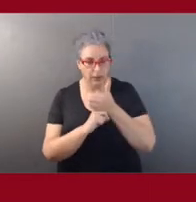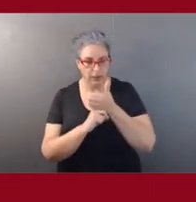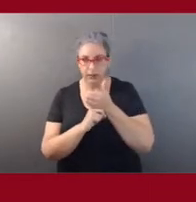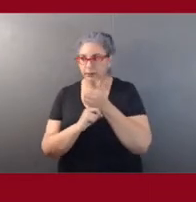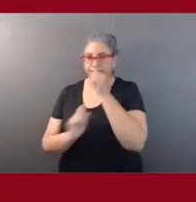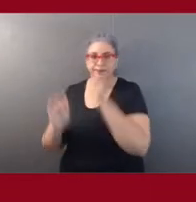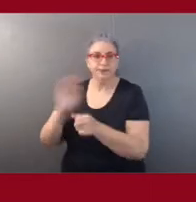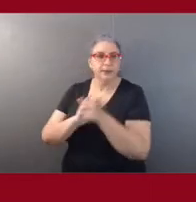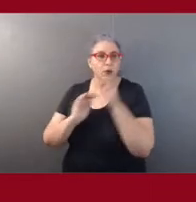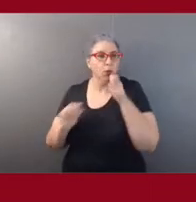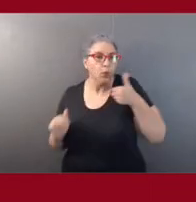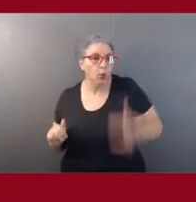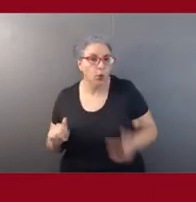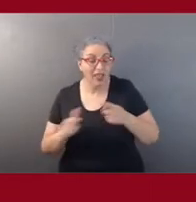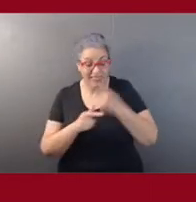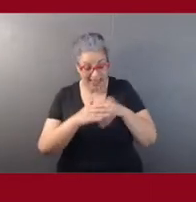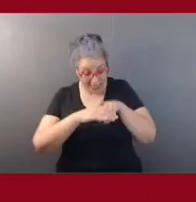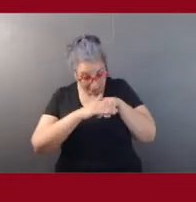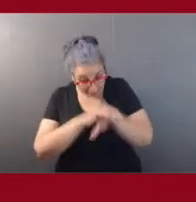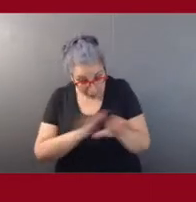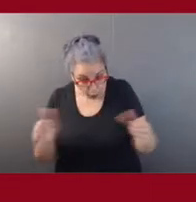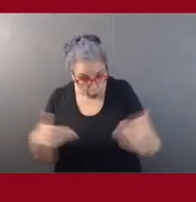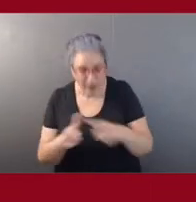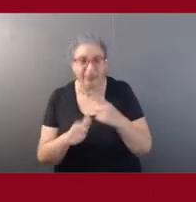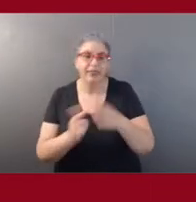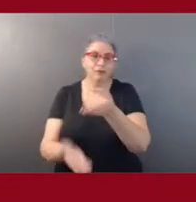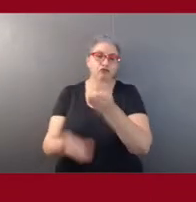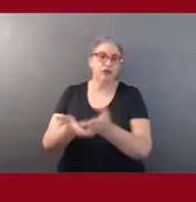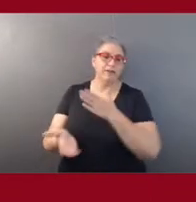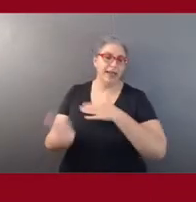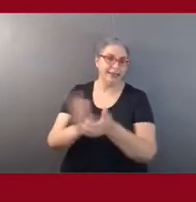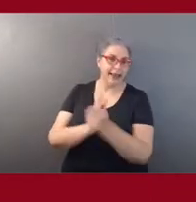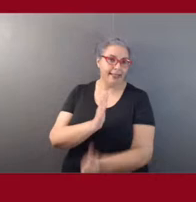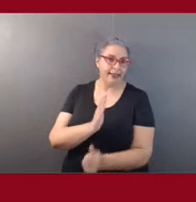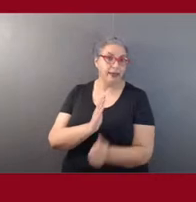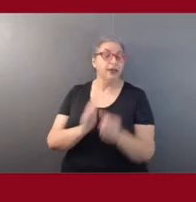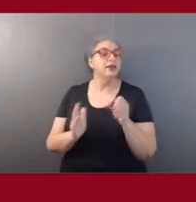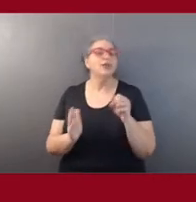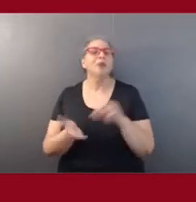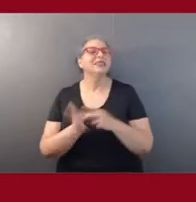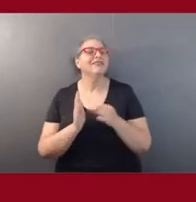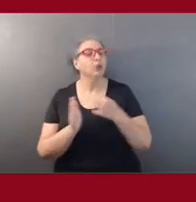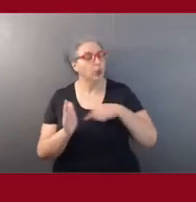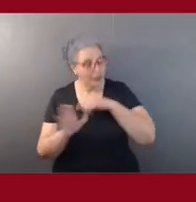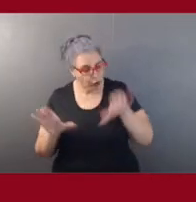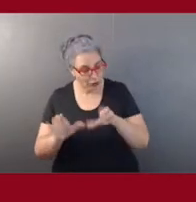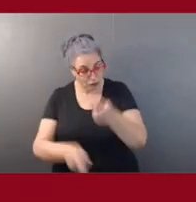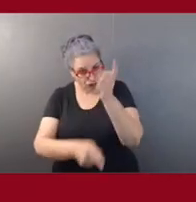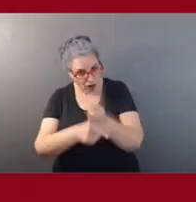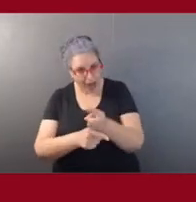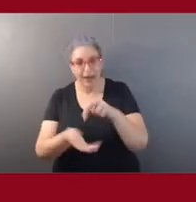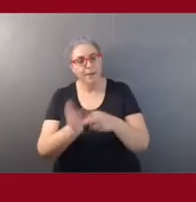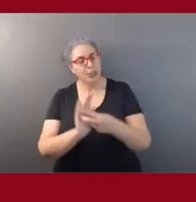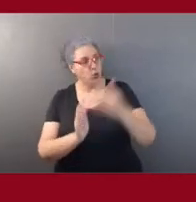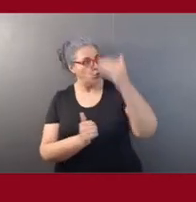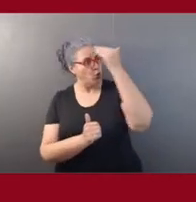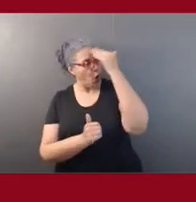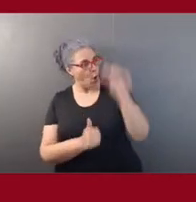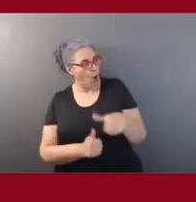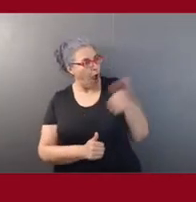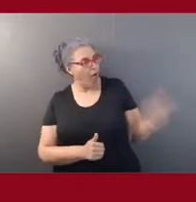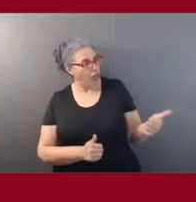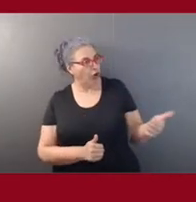think that when we're doing it right, you're allowing that otherness to enter the room, and it's being at the center of your priorities and not